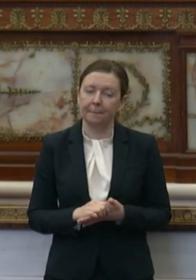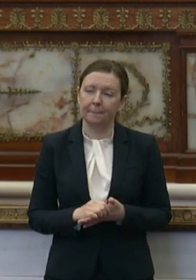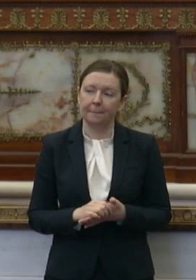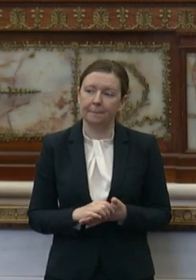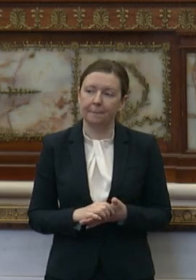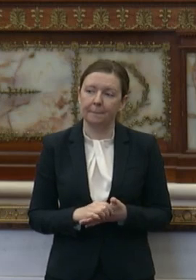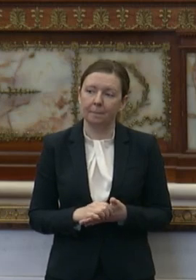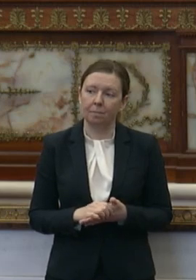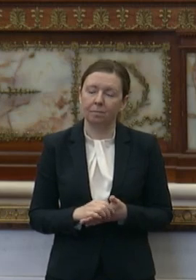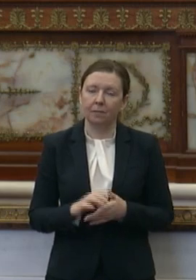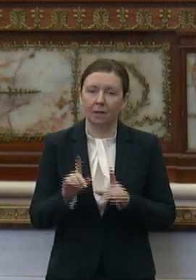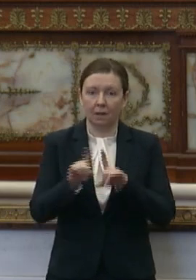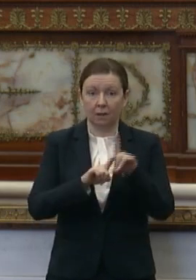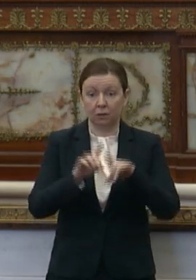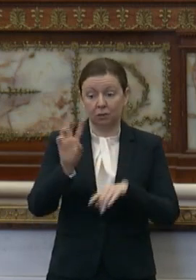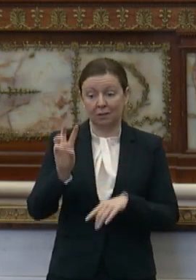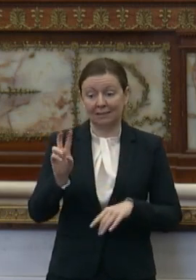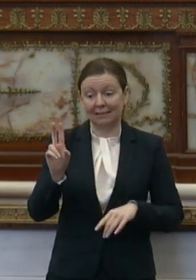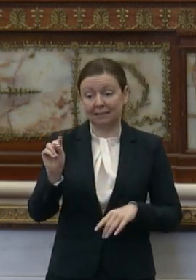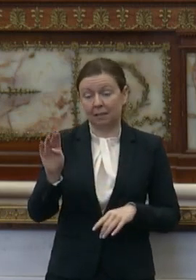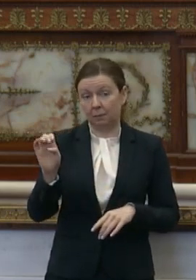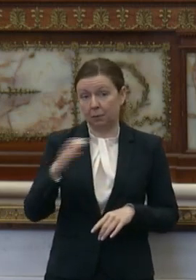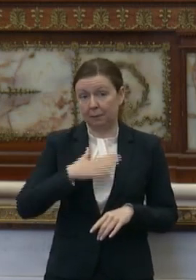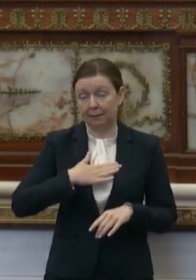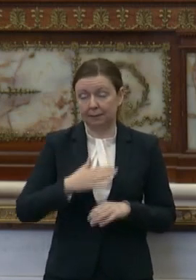You need to use *6 to unmute yourself.